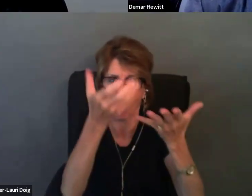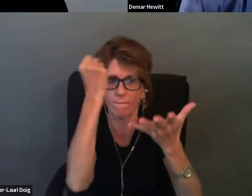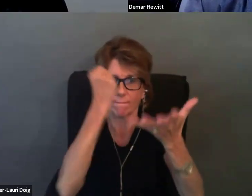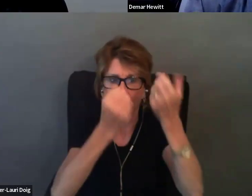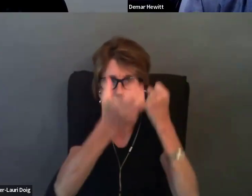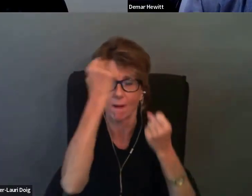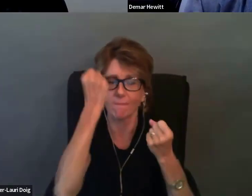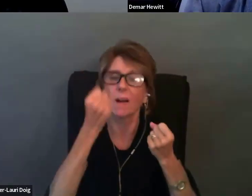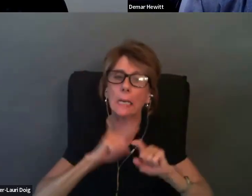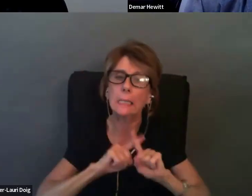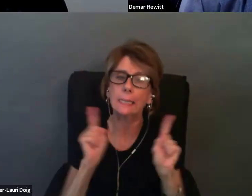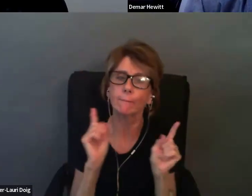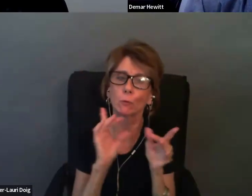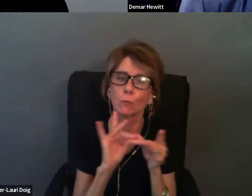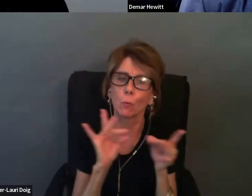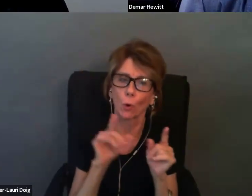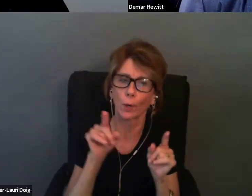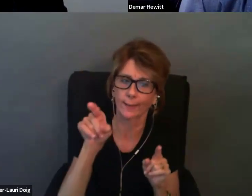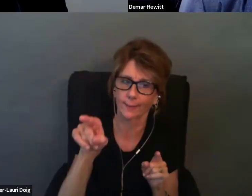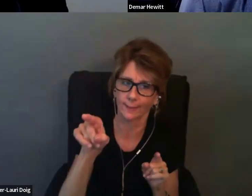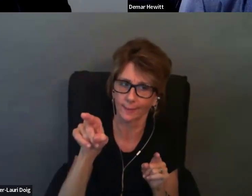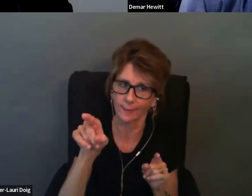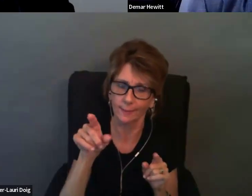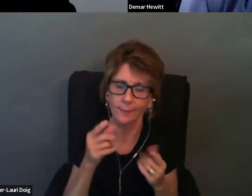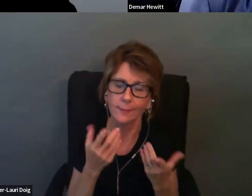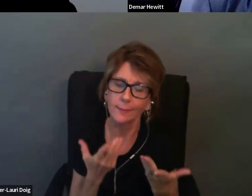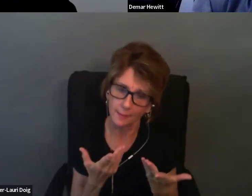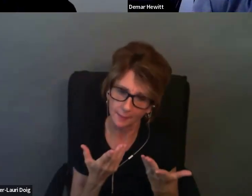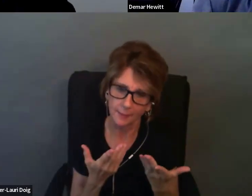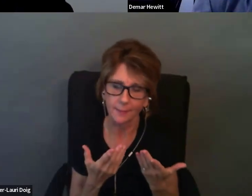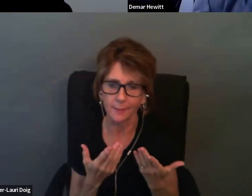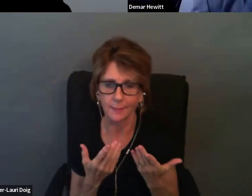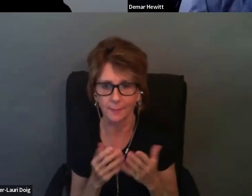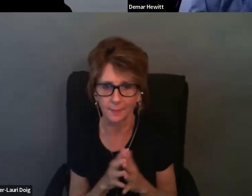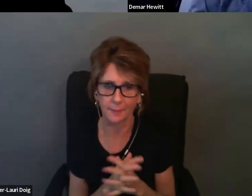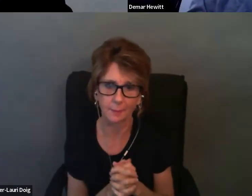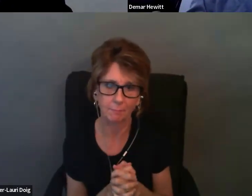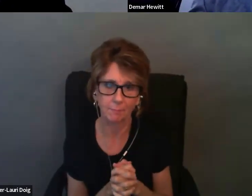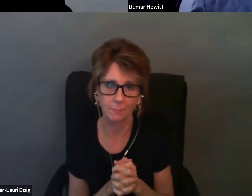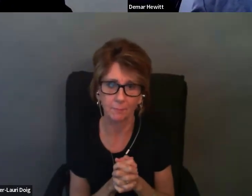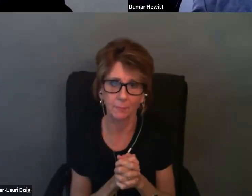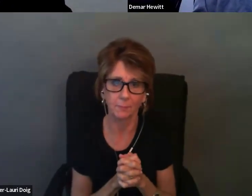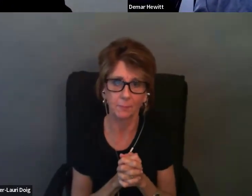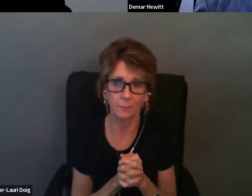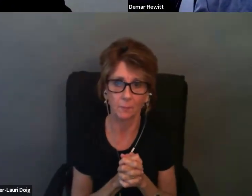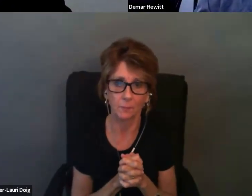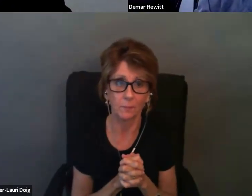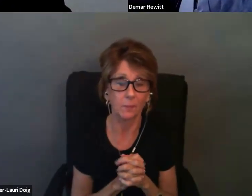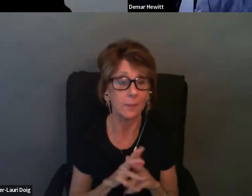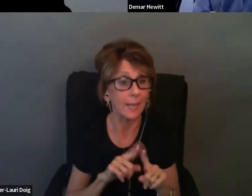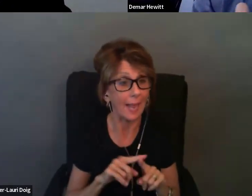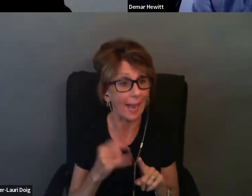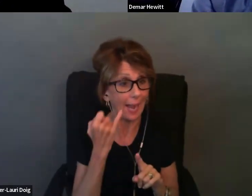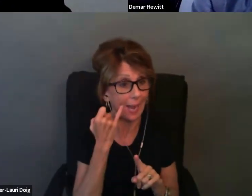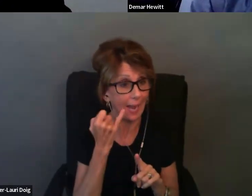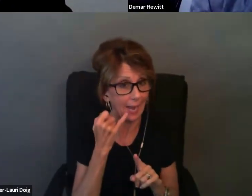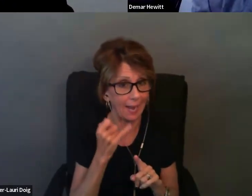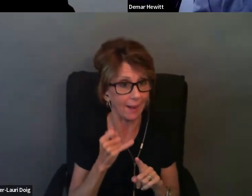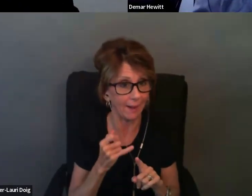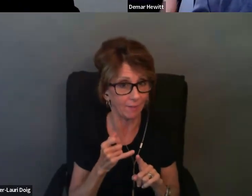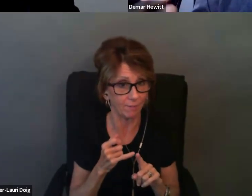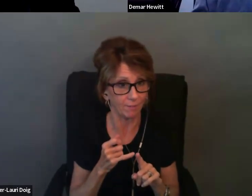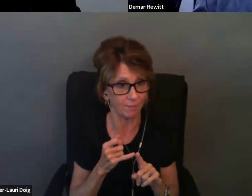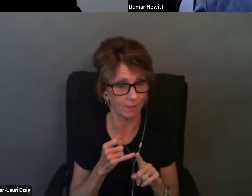for disability. So there's that. But also, if moving you to that unit and then stripping down